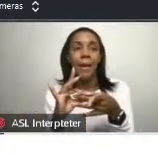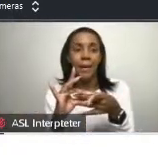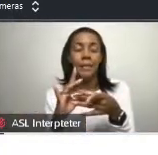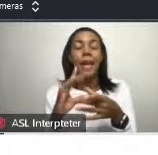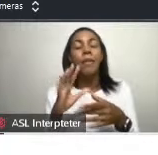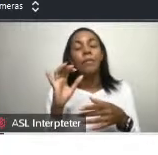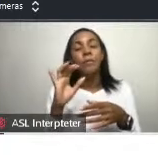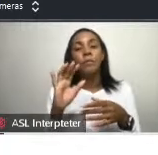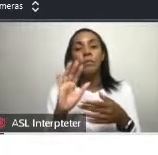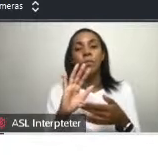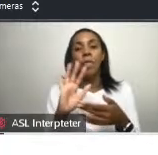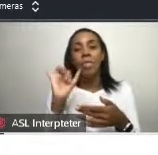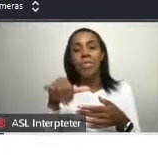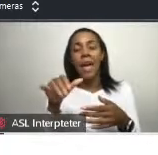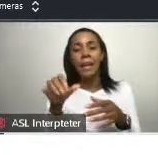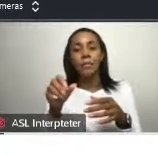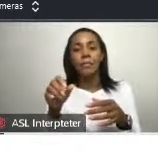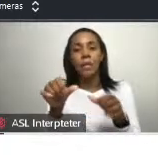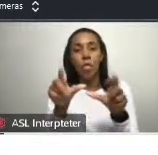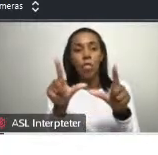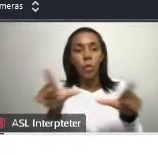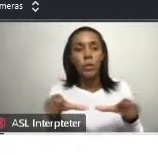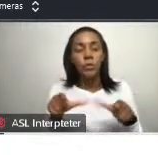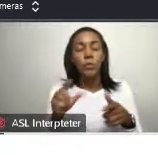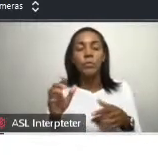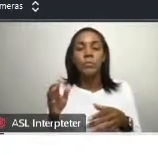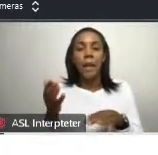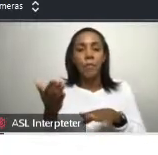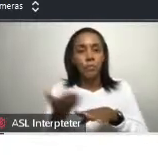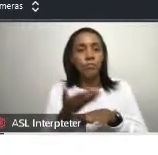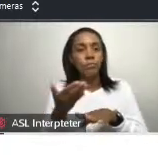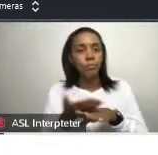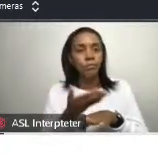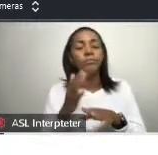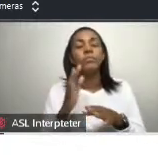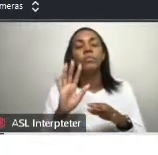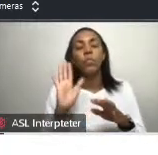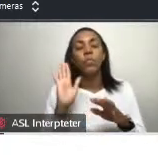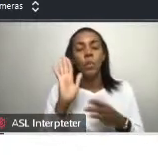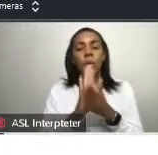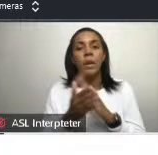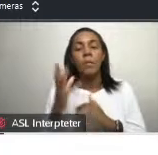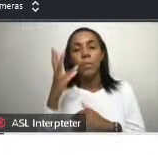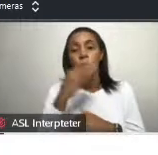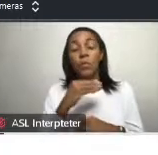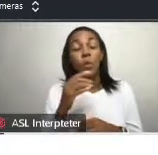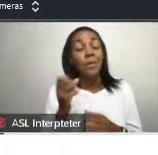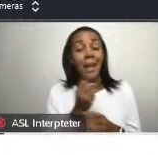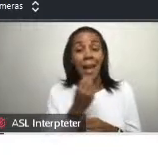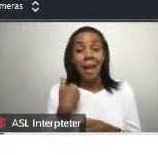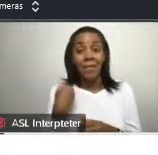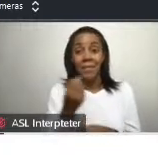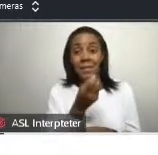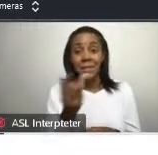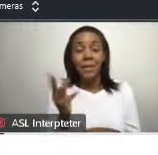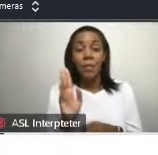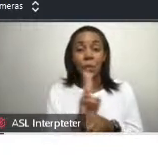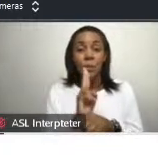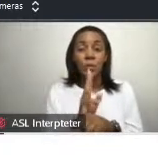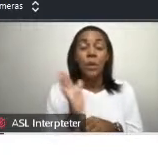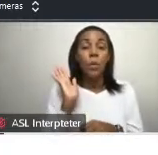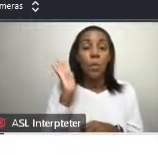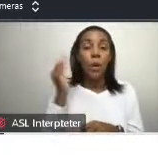this location. This concept plan includes several uses, but more importantly, the film studios,